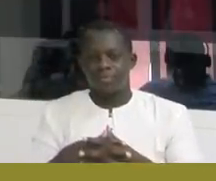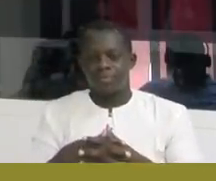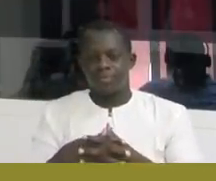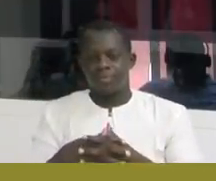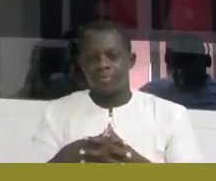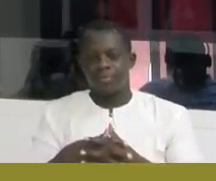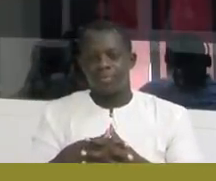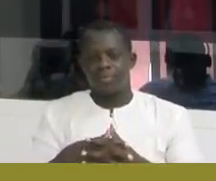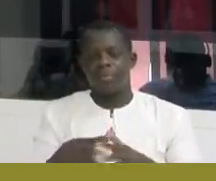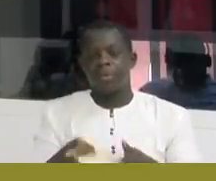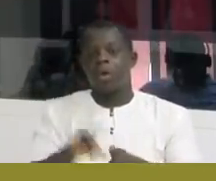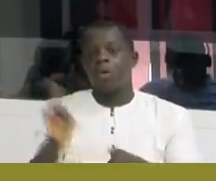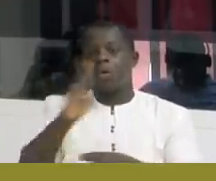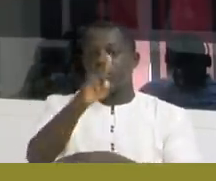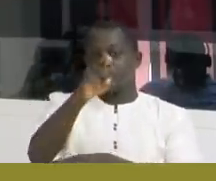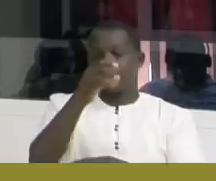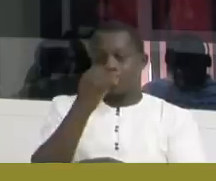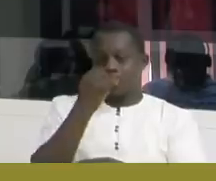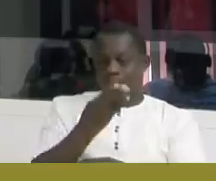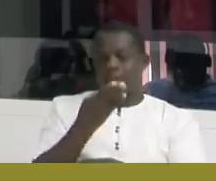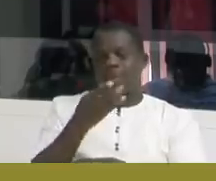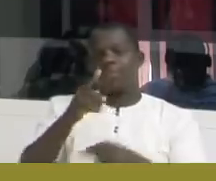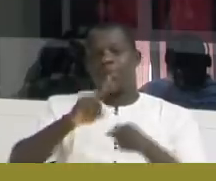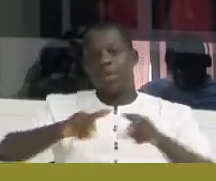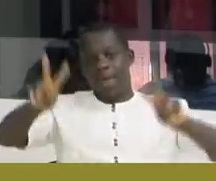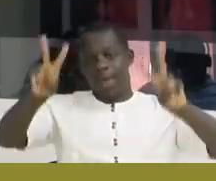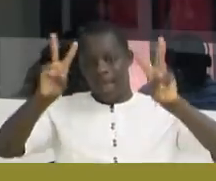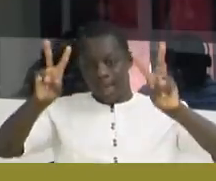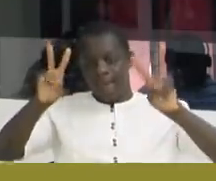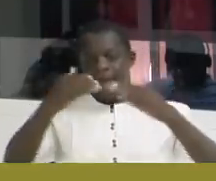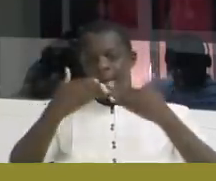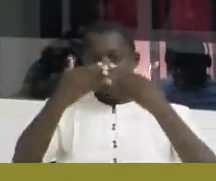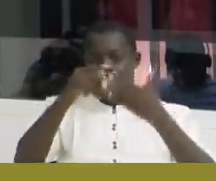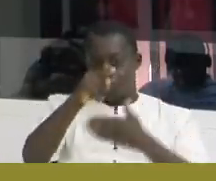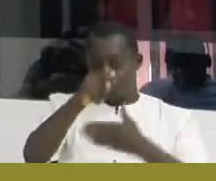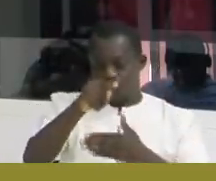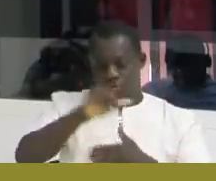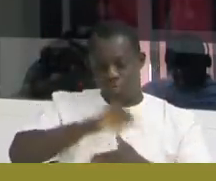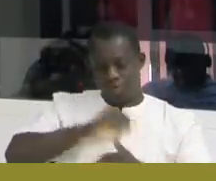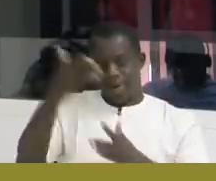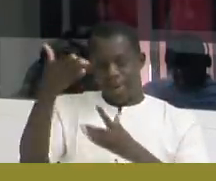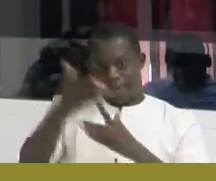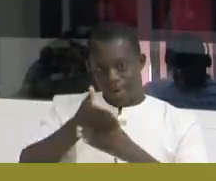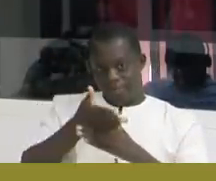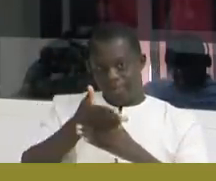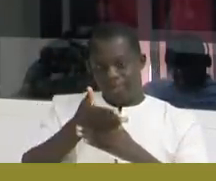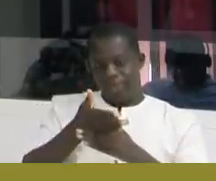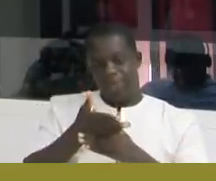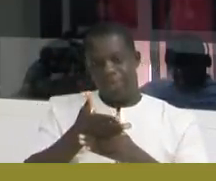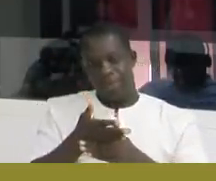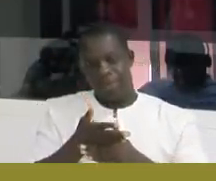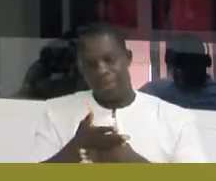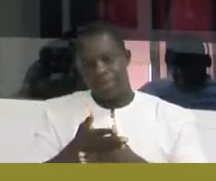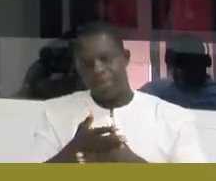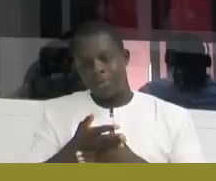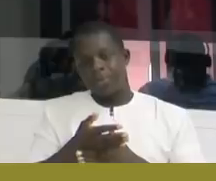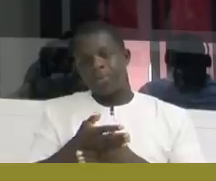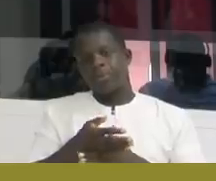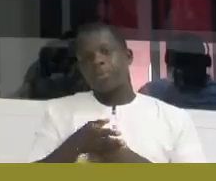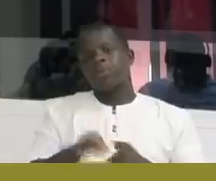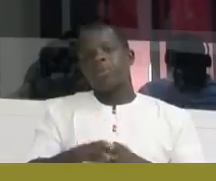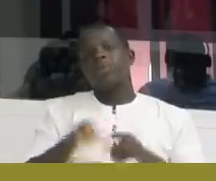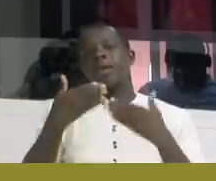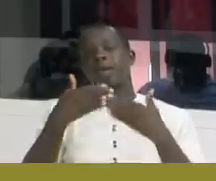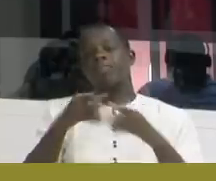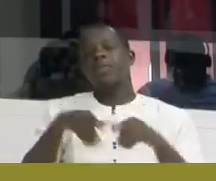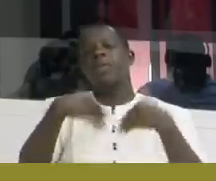What you said is that Jamme told you that yes, he believed. Yes, sir. Did he give you